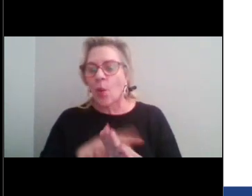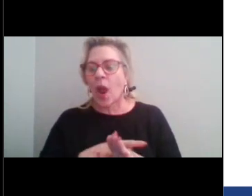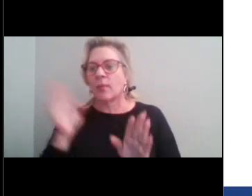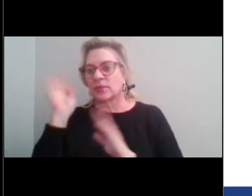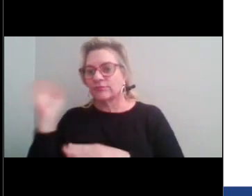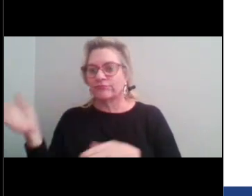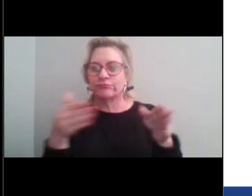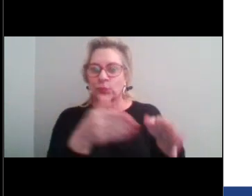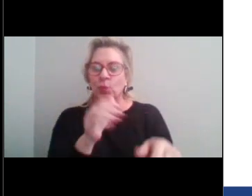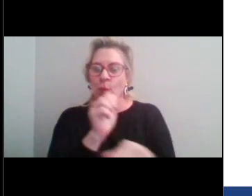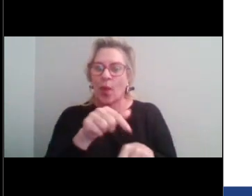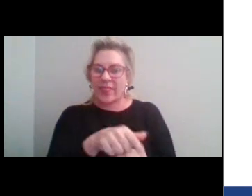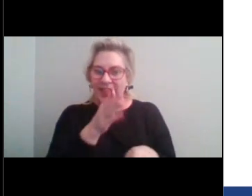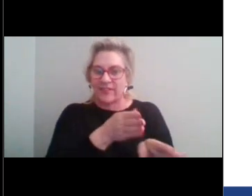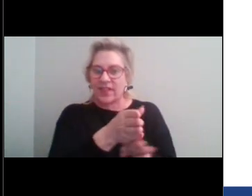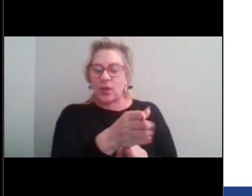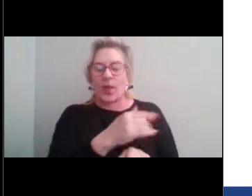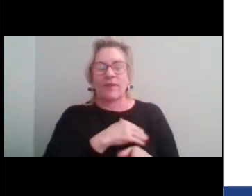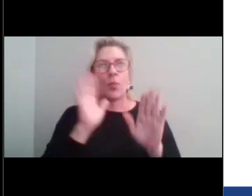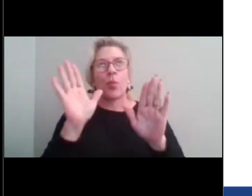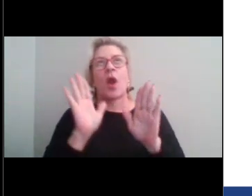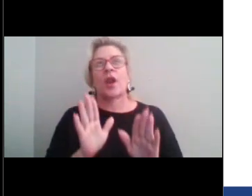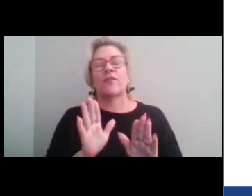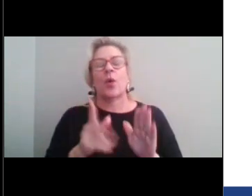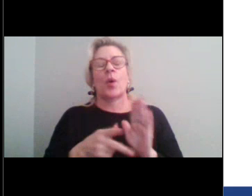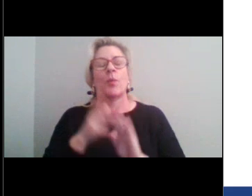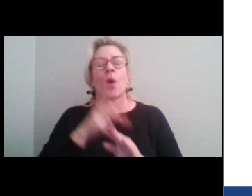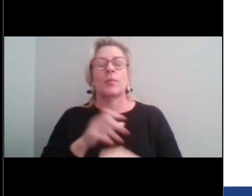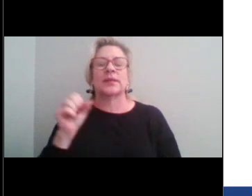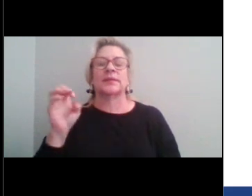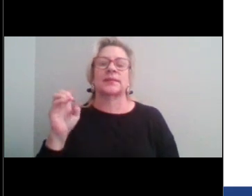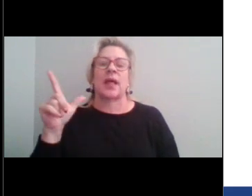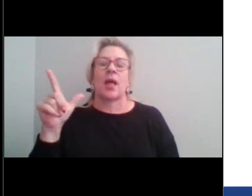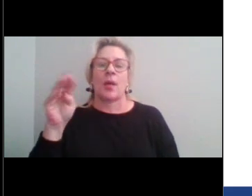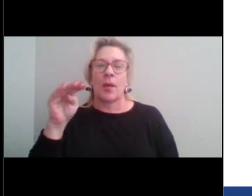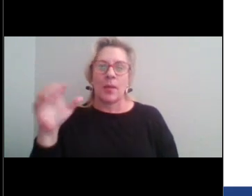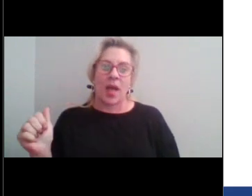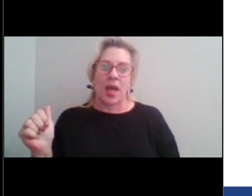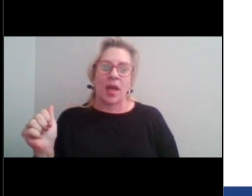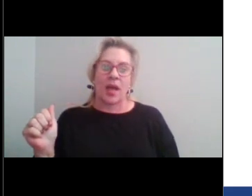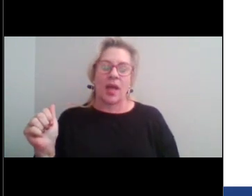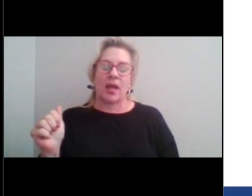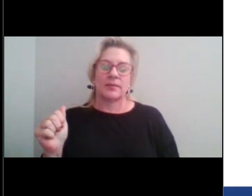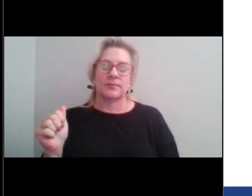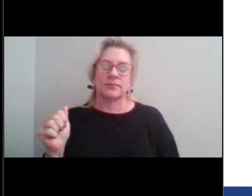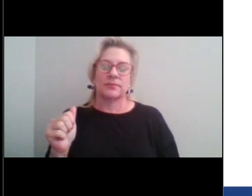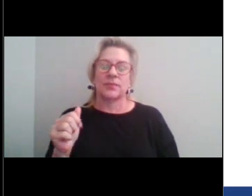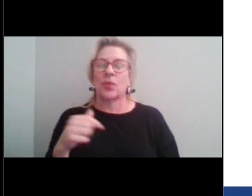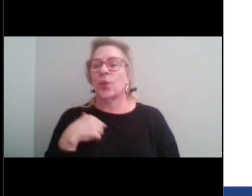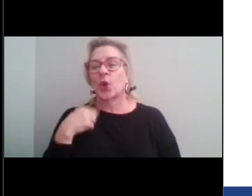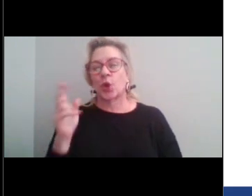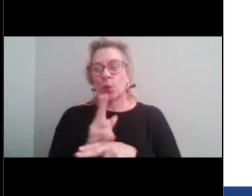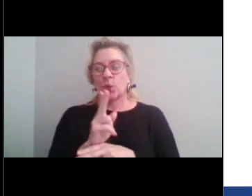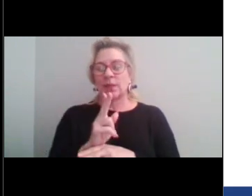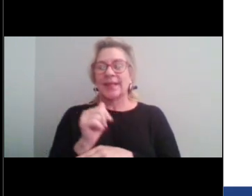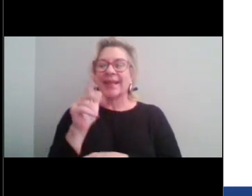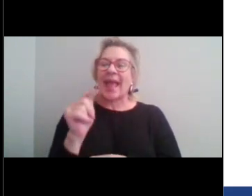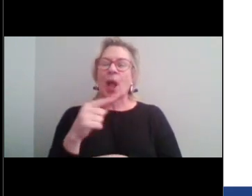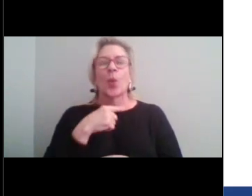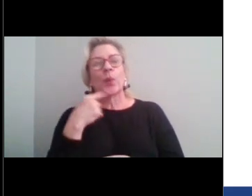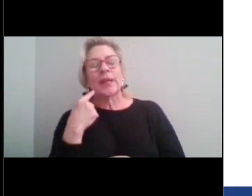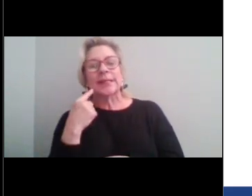We have a great program in Selma where we are bringing some sort of at-risk folks into a